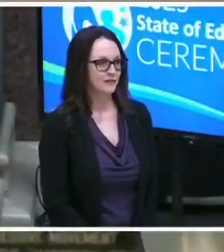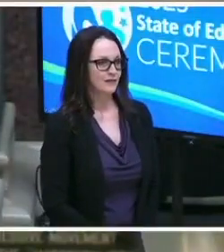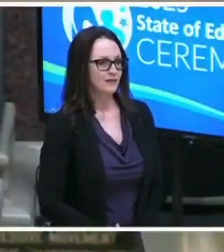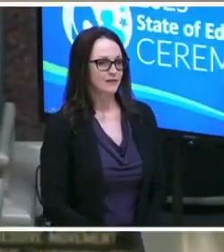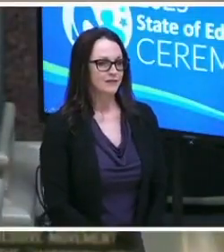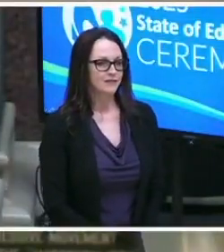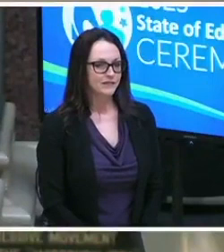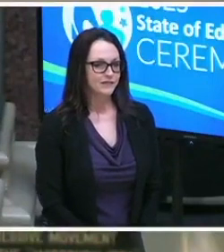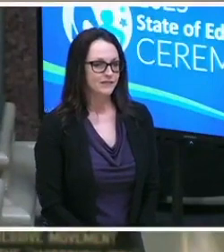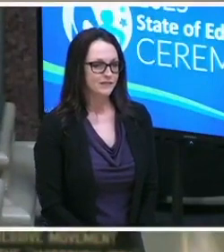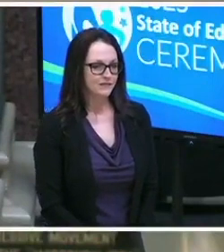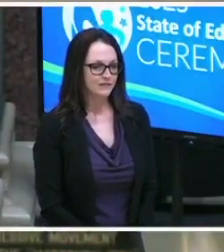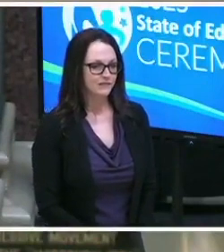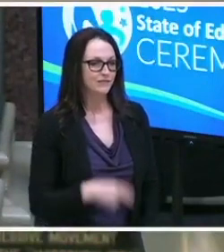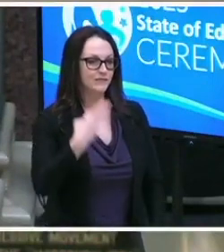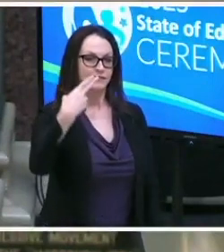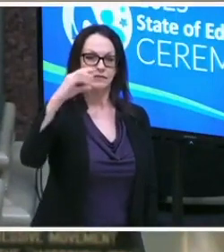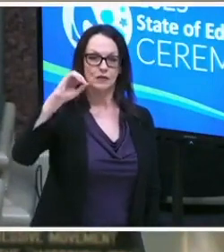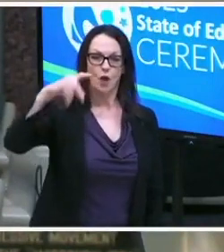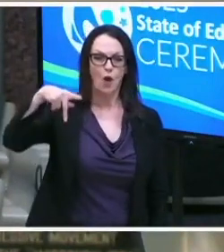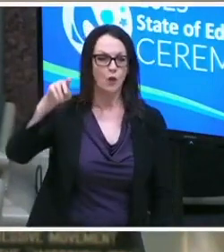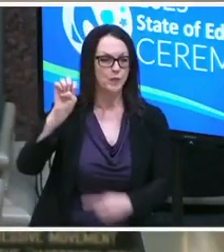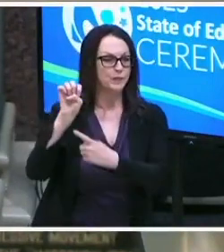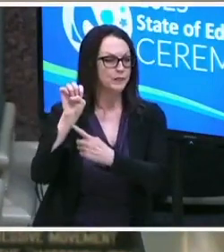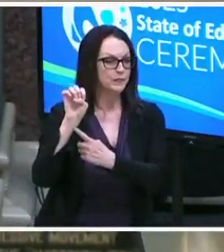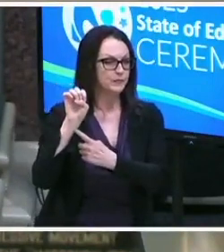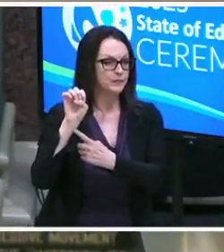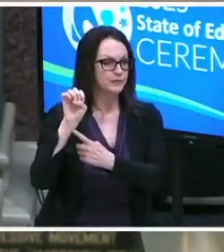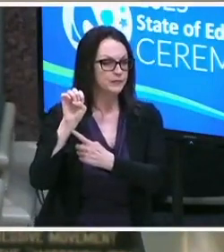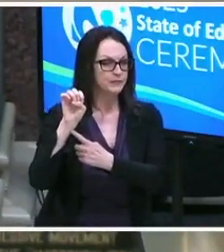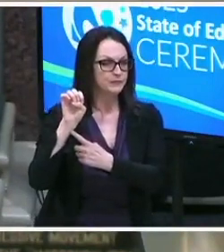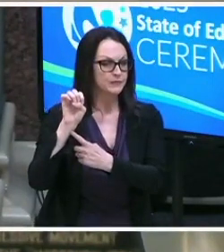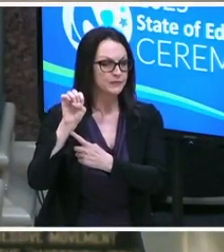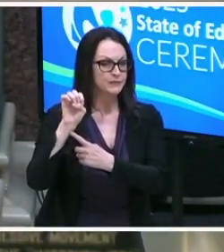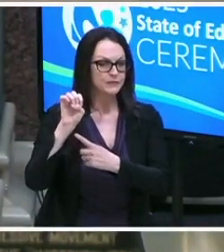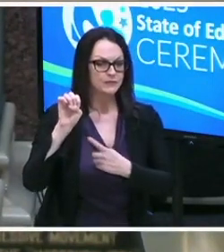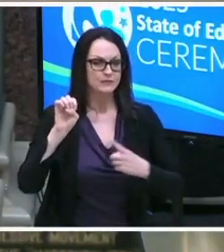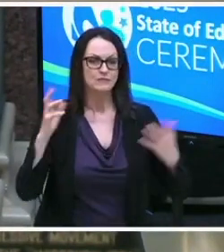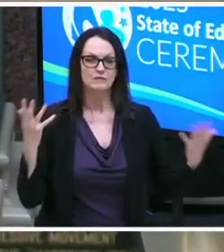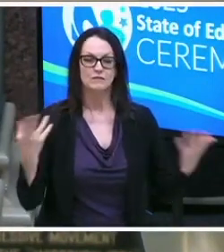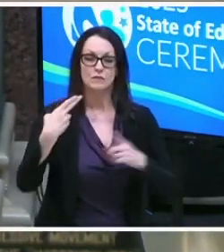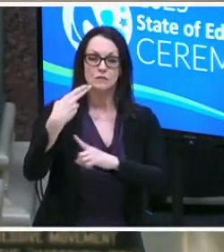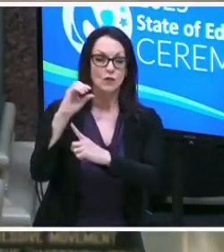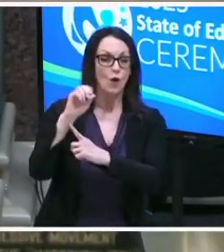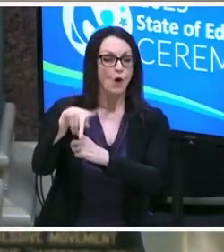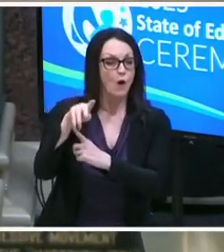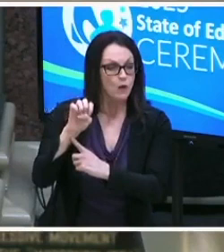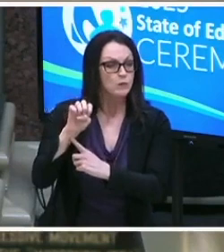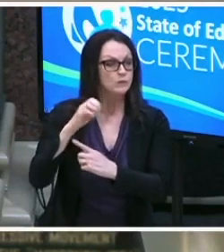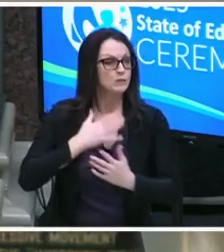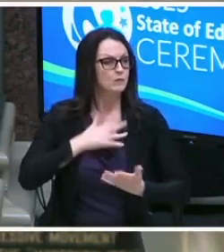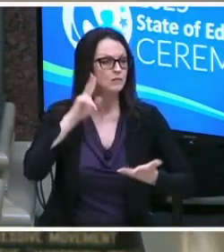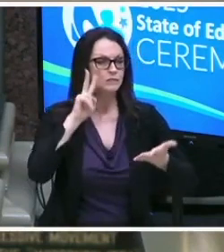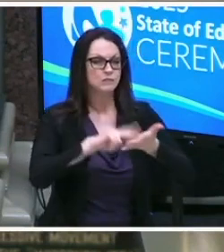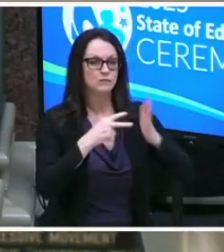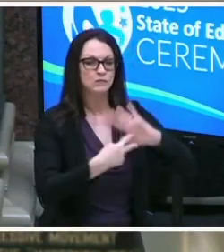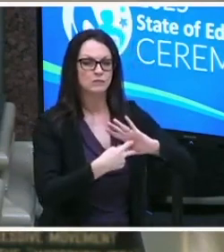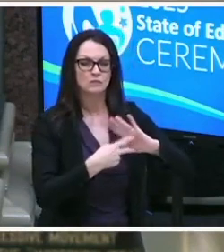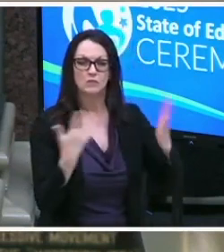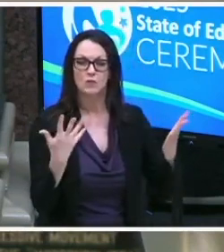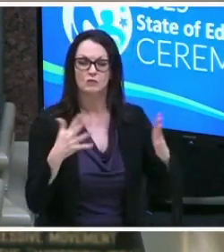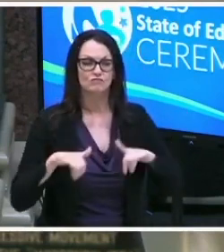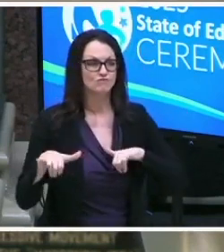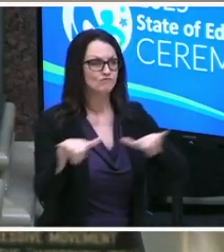Hope. Hope is something that must be savored and not lost. Hope can